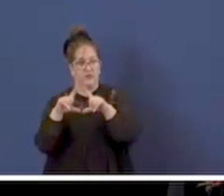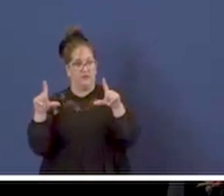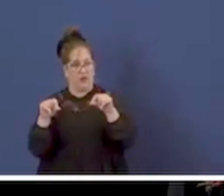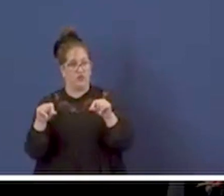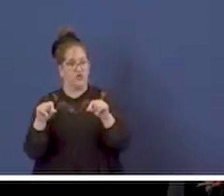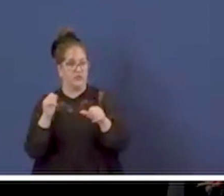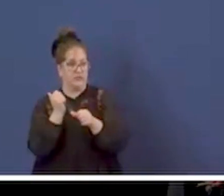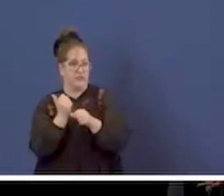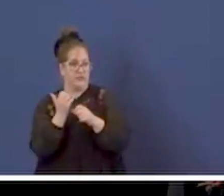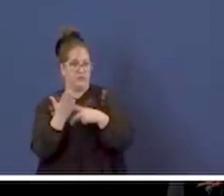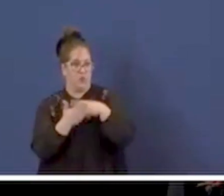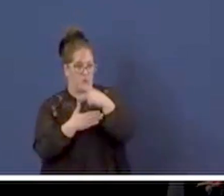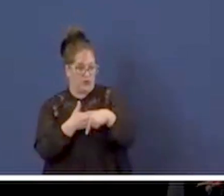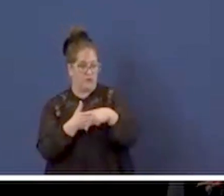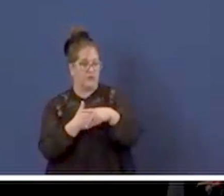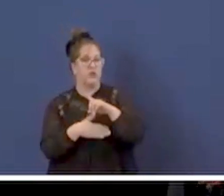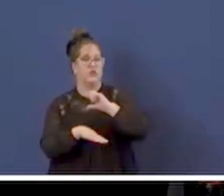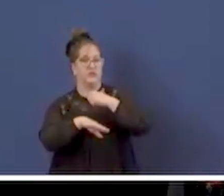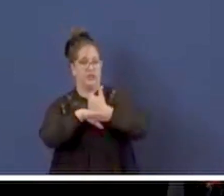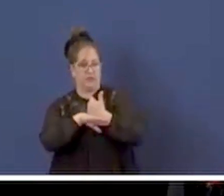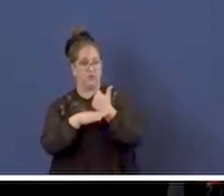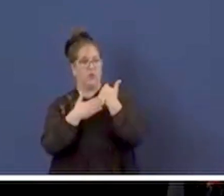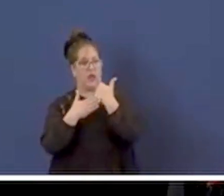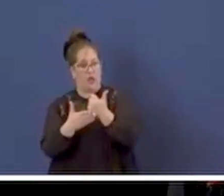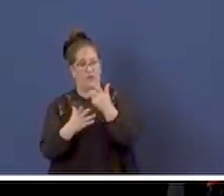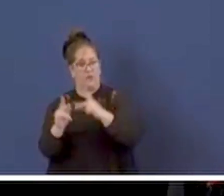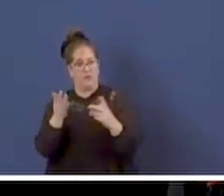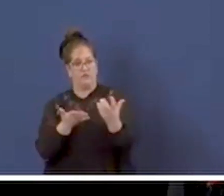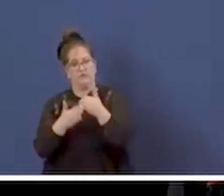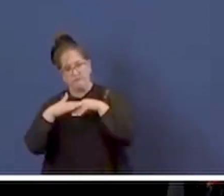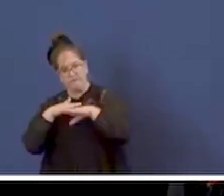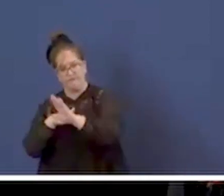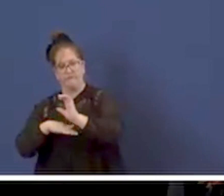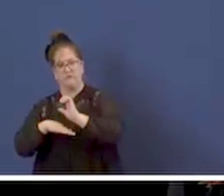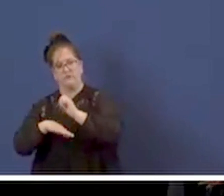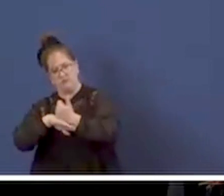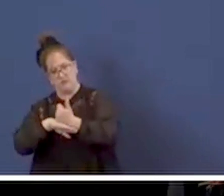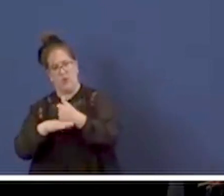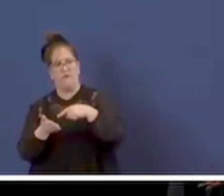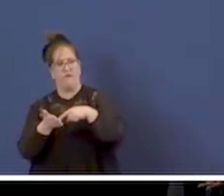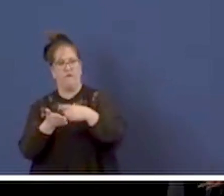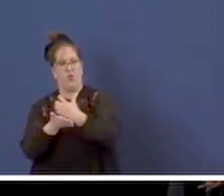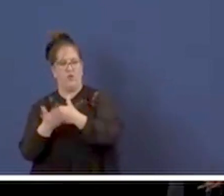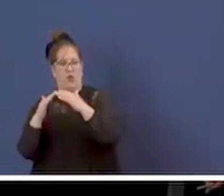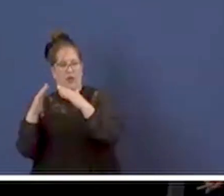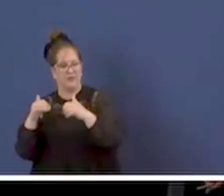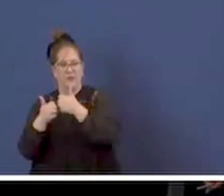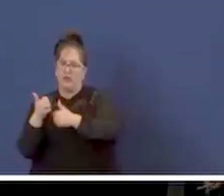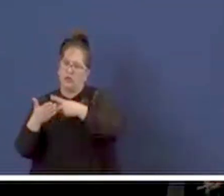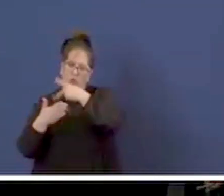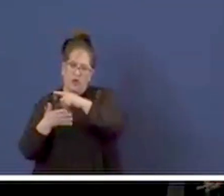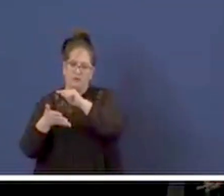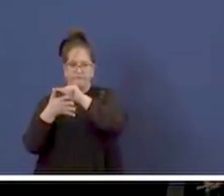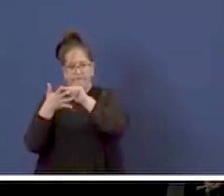programs designed to help homeless low-income folks obtain affordable housing. But each program has their own stipulations